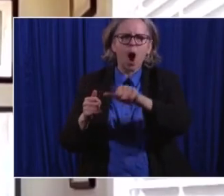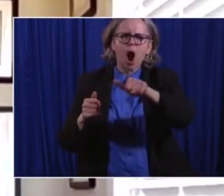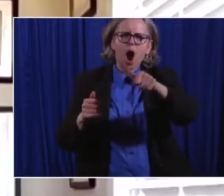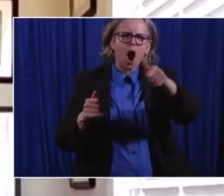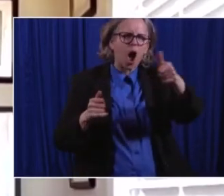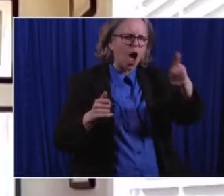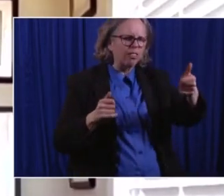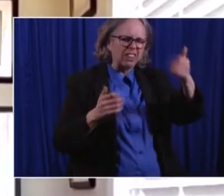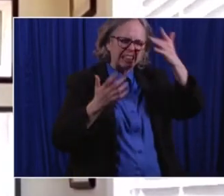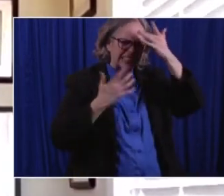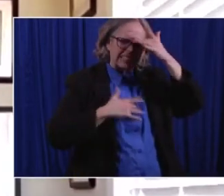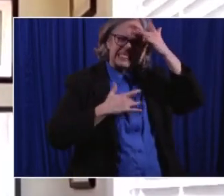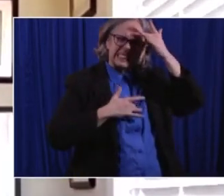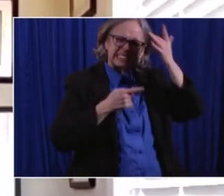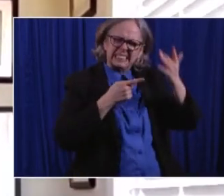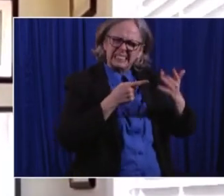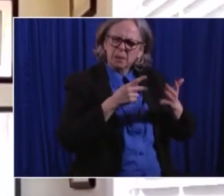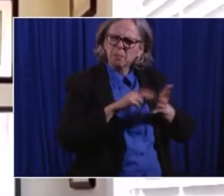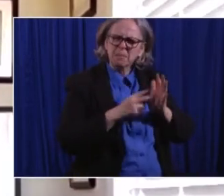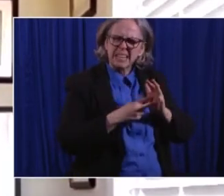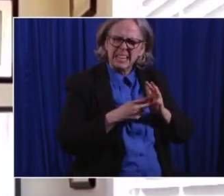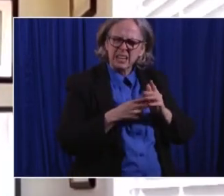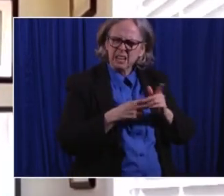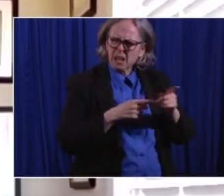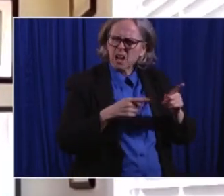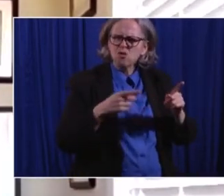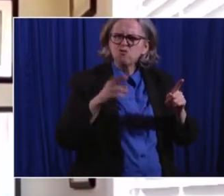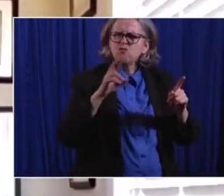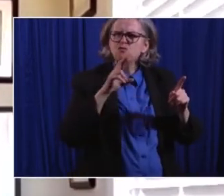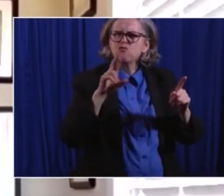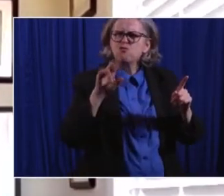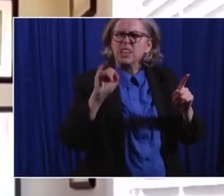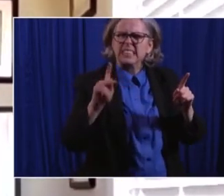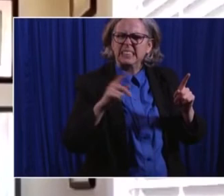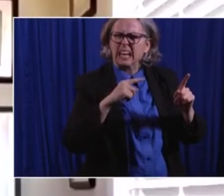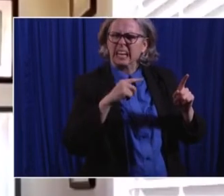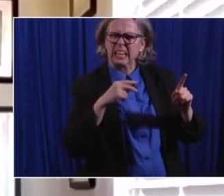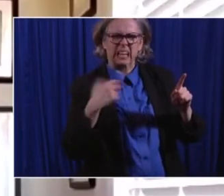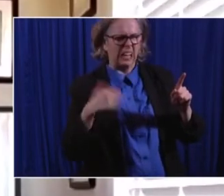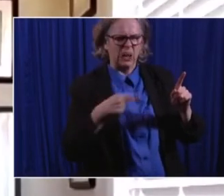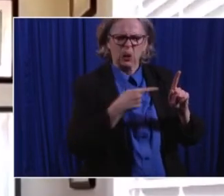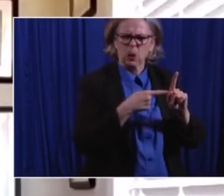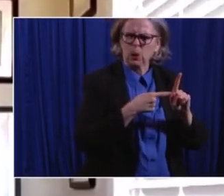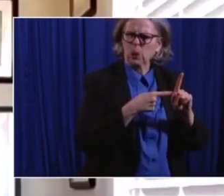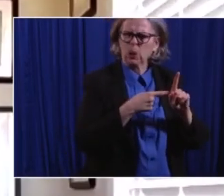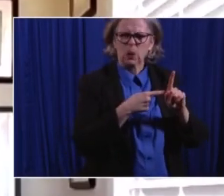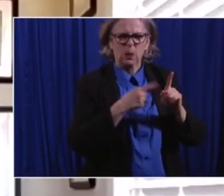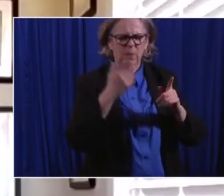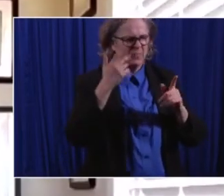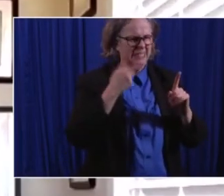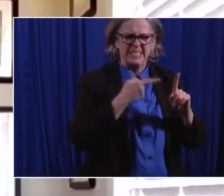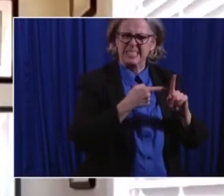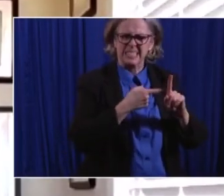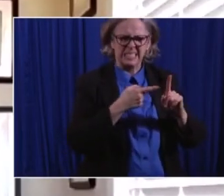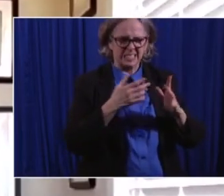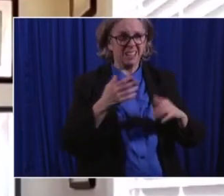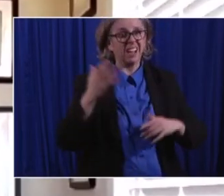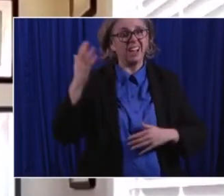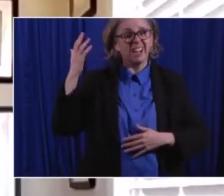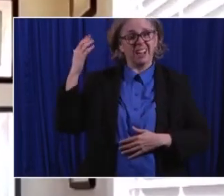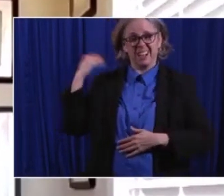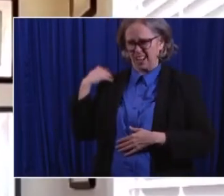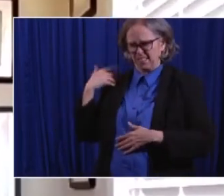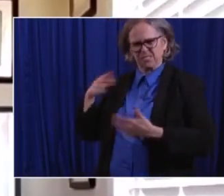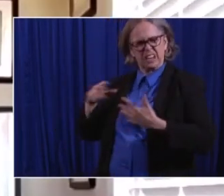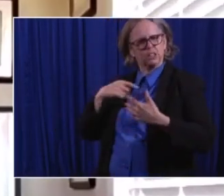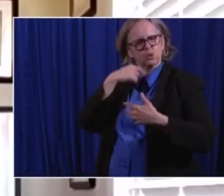than does the medical condition? And there were a small number, the conditions that we brought forward previously. And